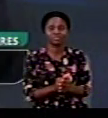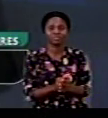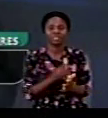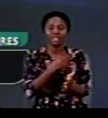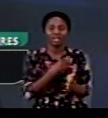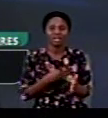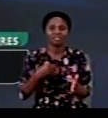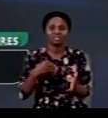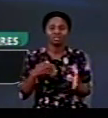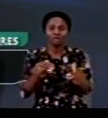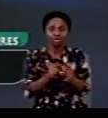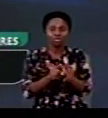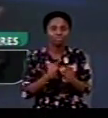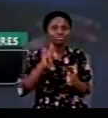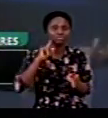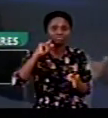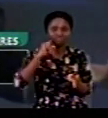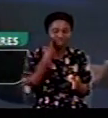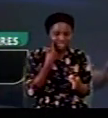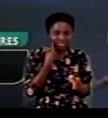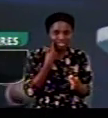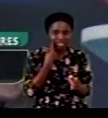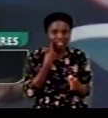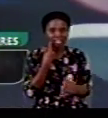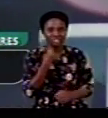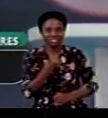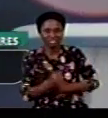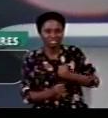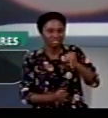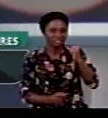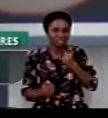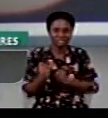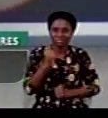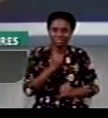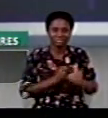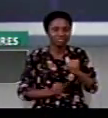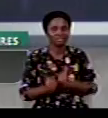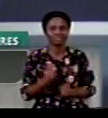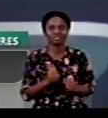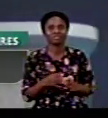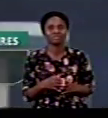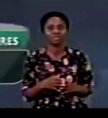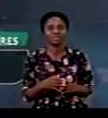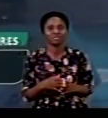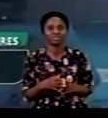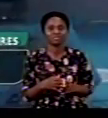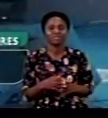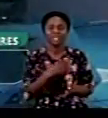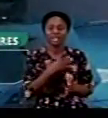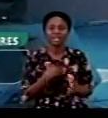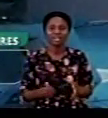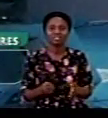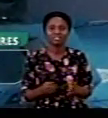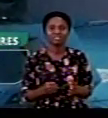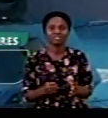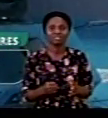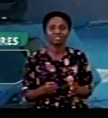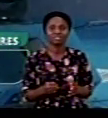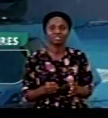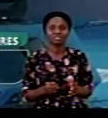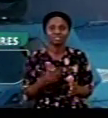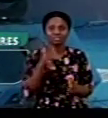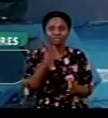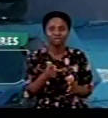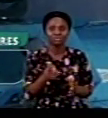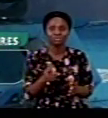life fighting, you go throughout life strife, and you go throughout life violence, when are you going to enjoy life? And